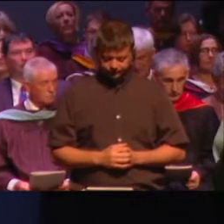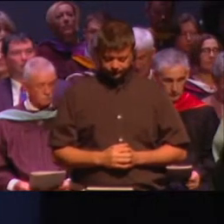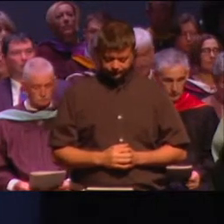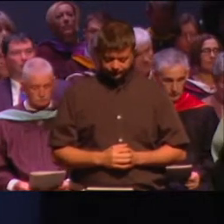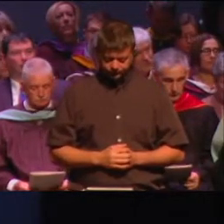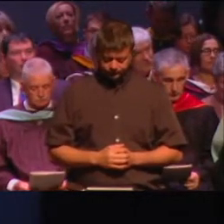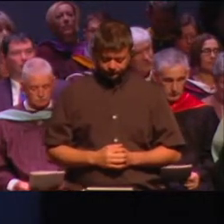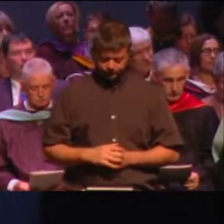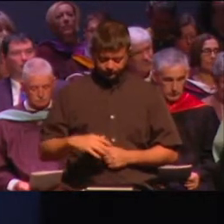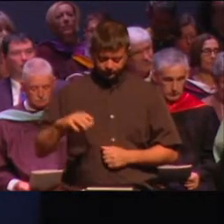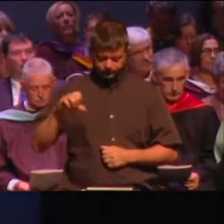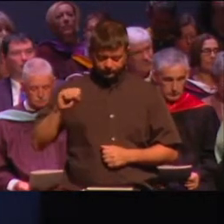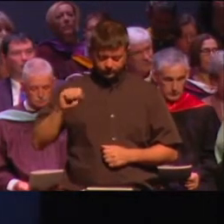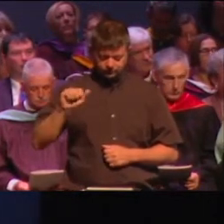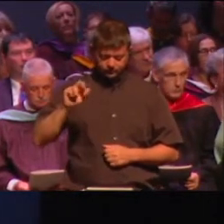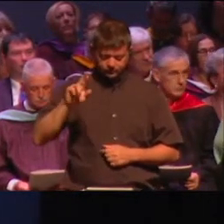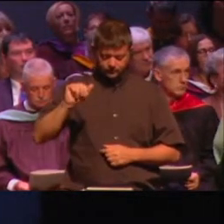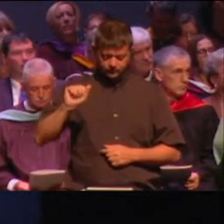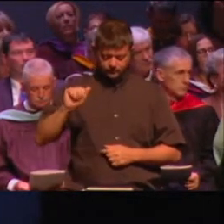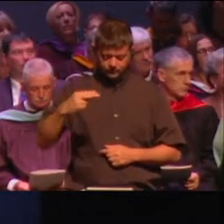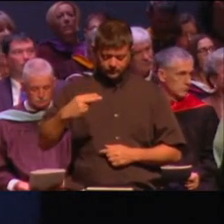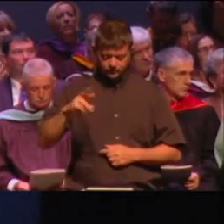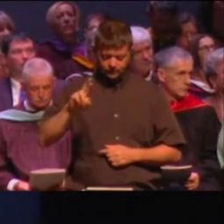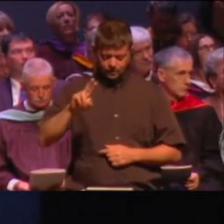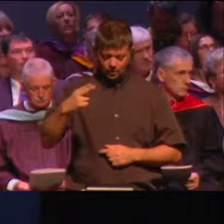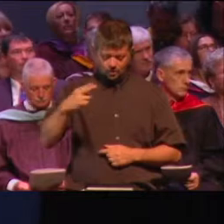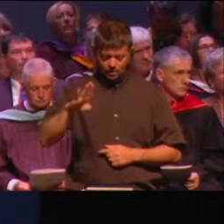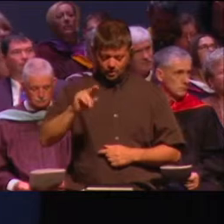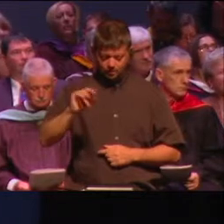Sarah R. Hubbard, Honors.